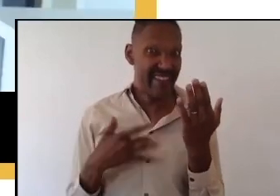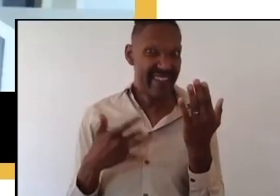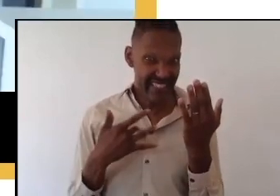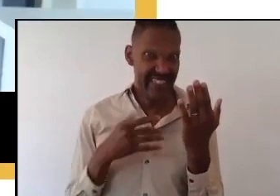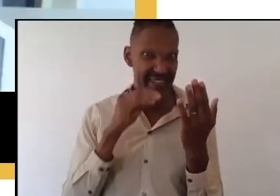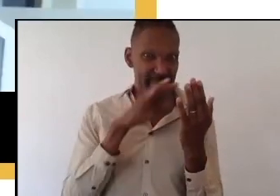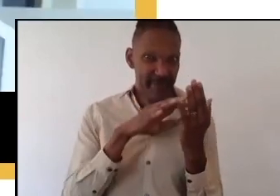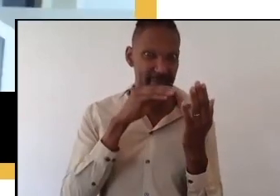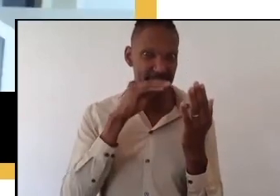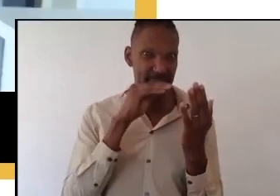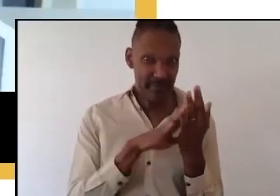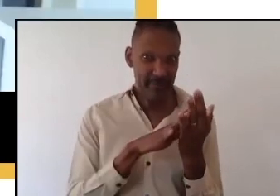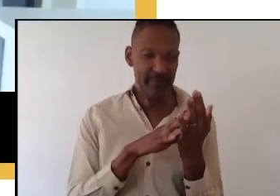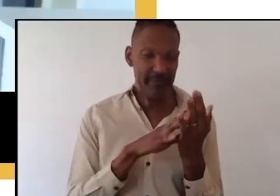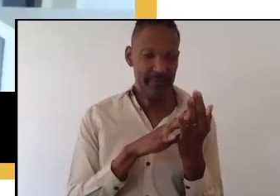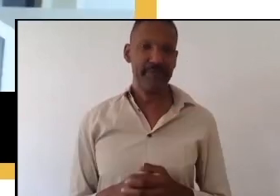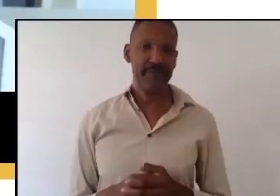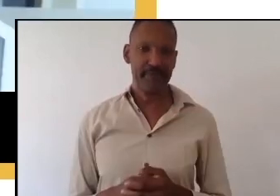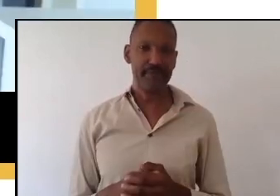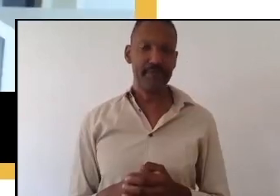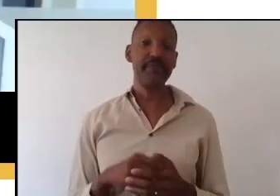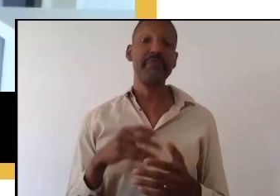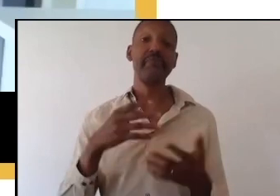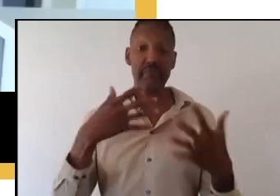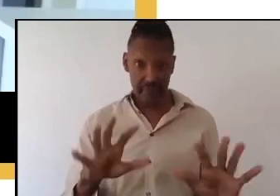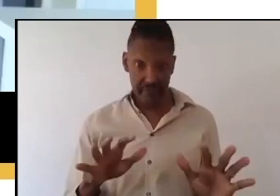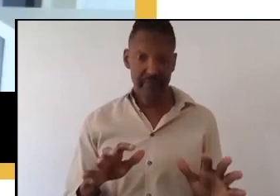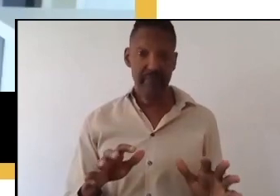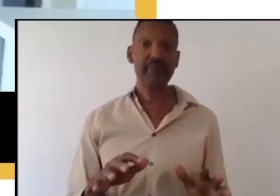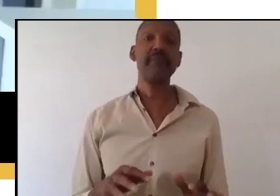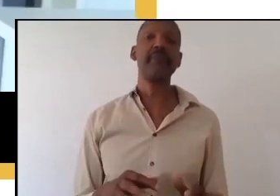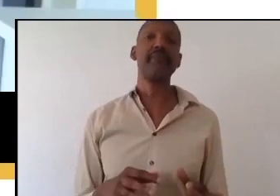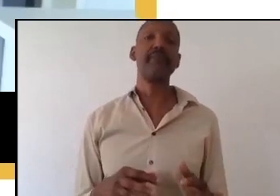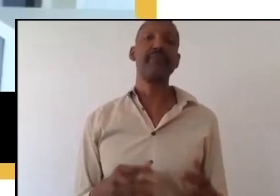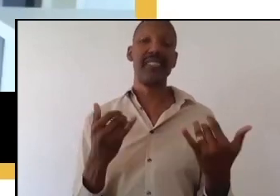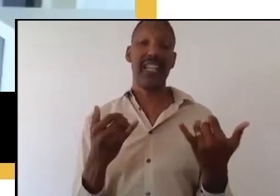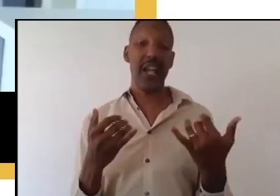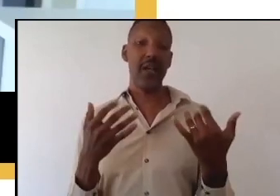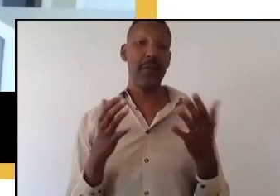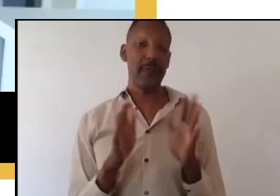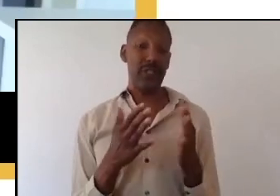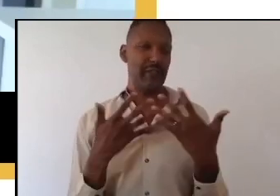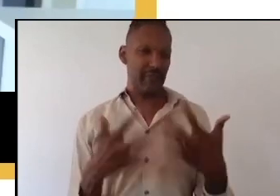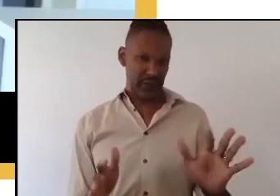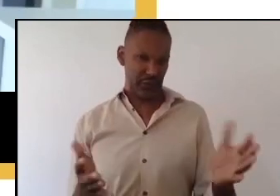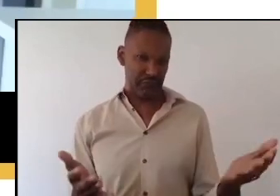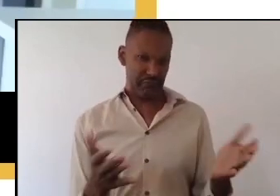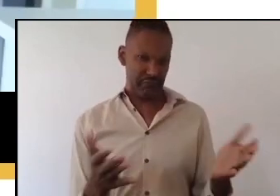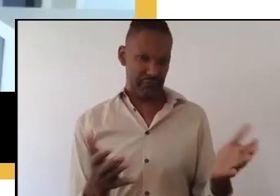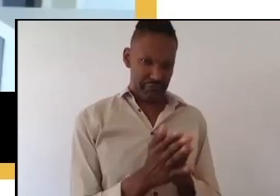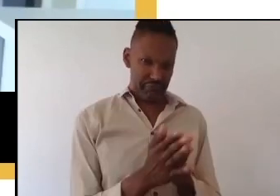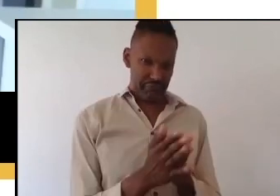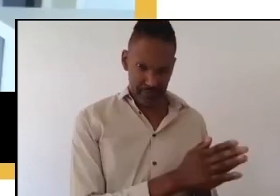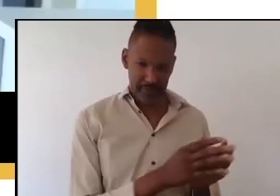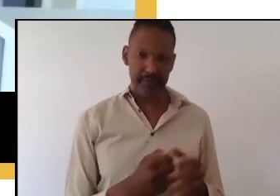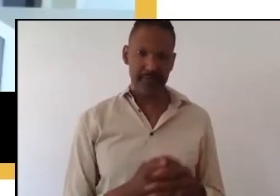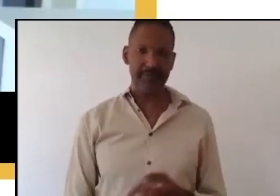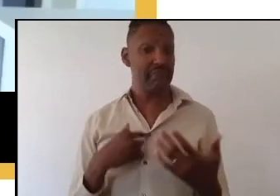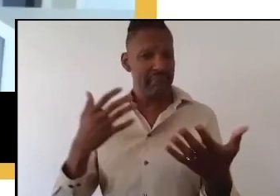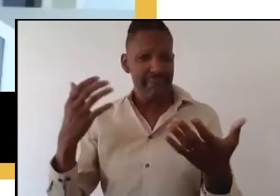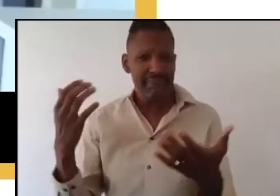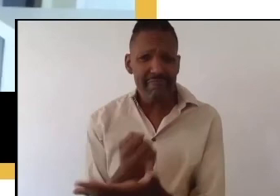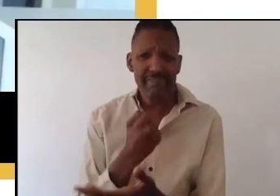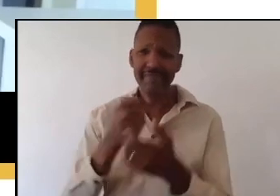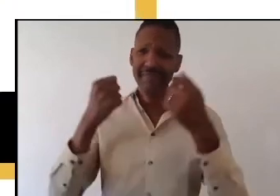Finally, if you got the idea, I think it's worth celebrating. So here's my way of summing it up at